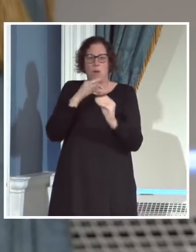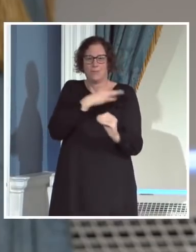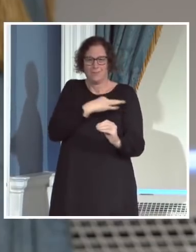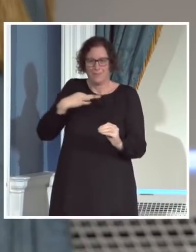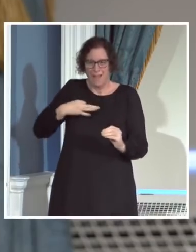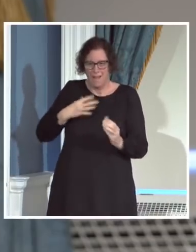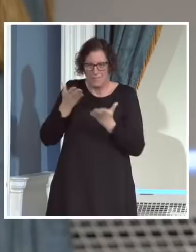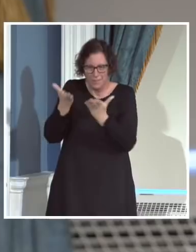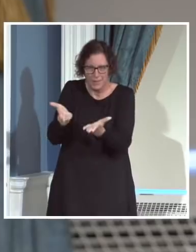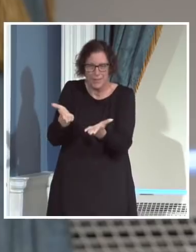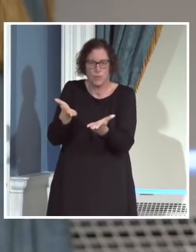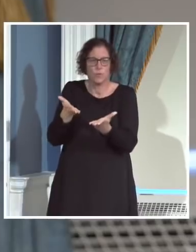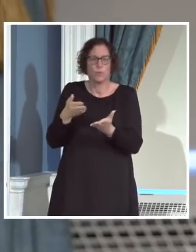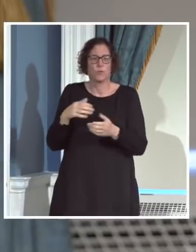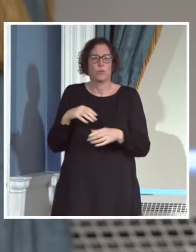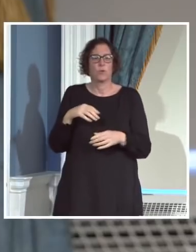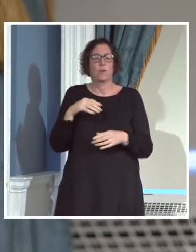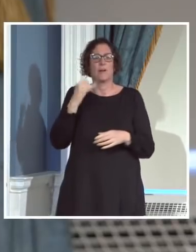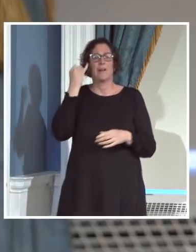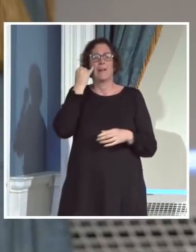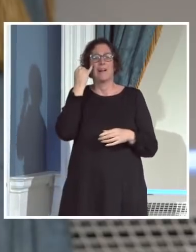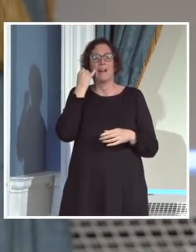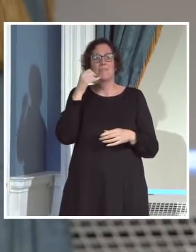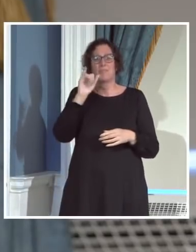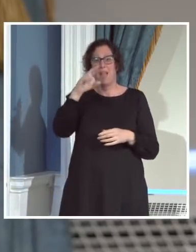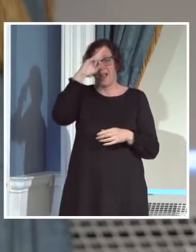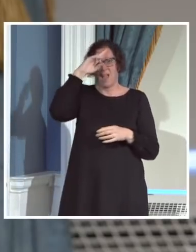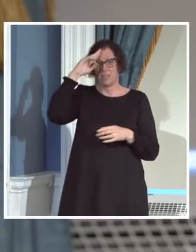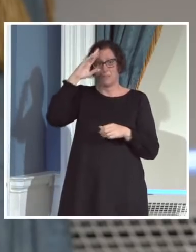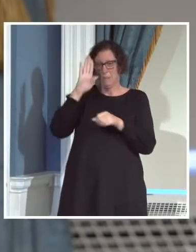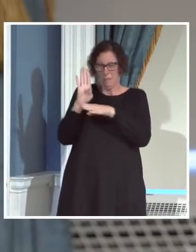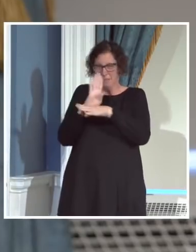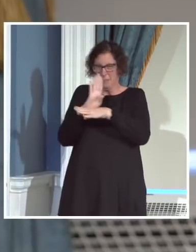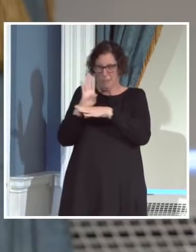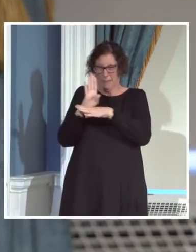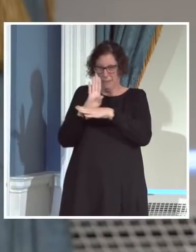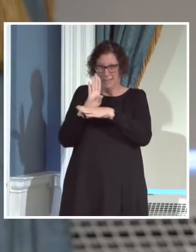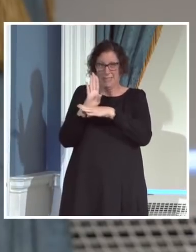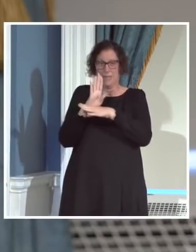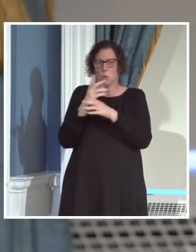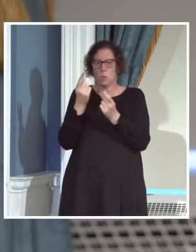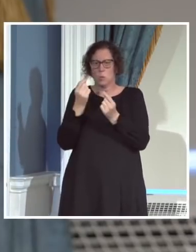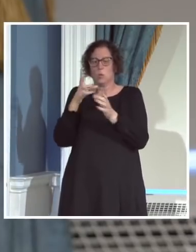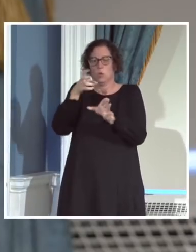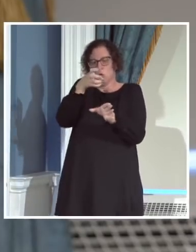Queens has gotten overwhelmed, we have transferred patients out, and that's where the